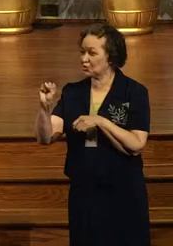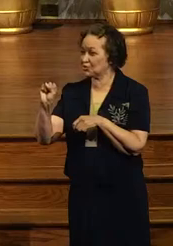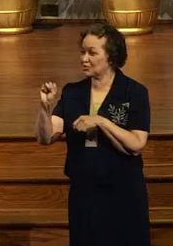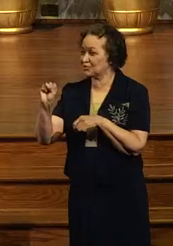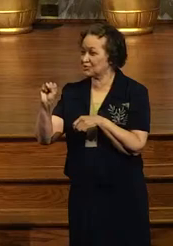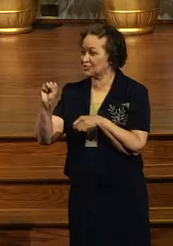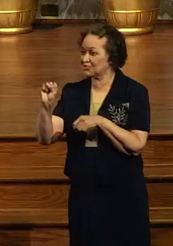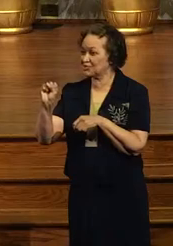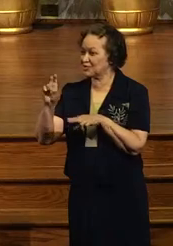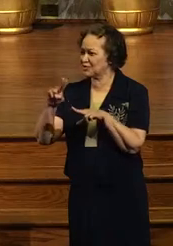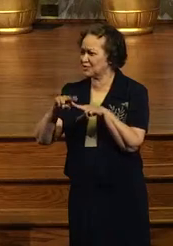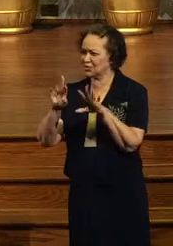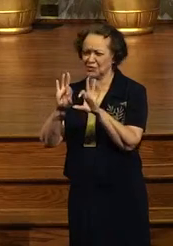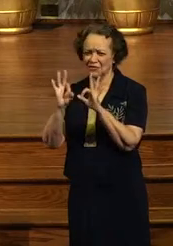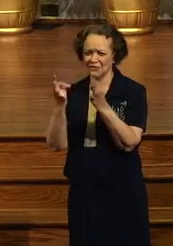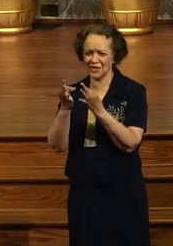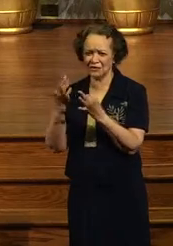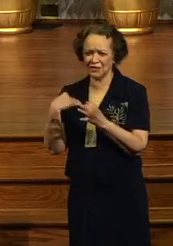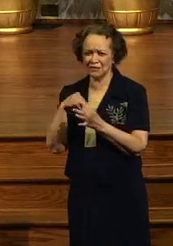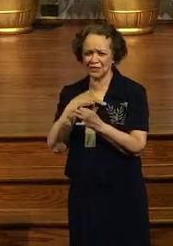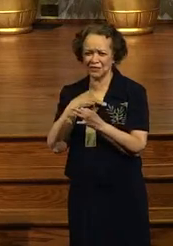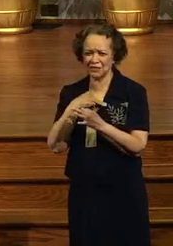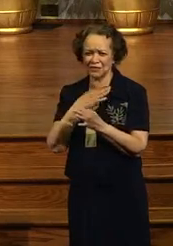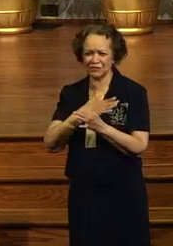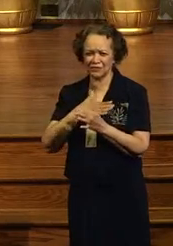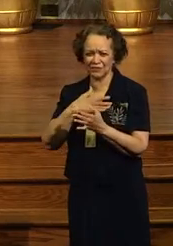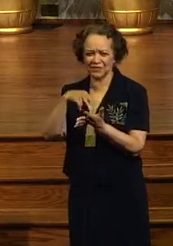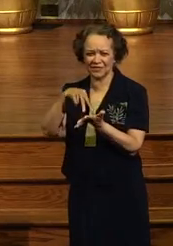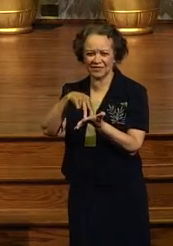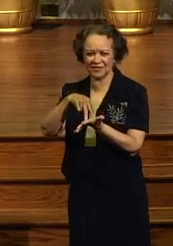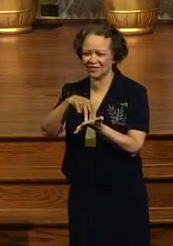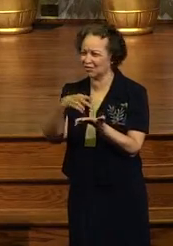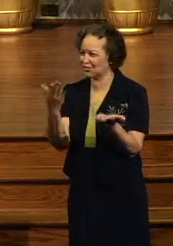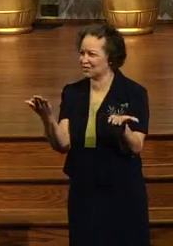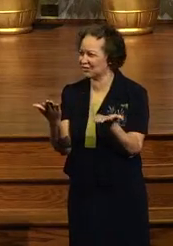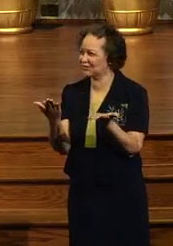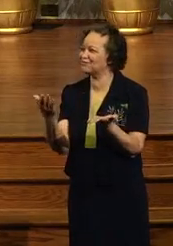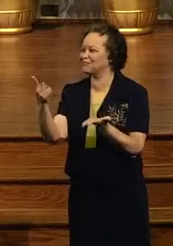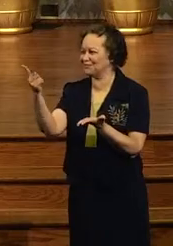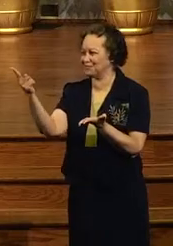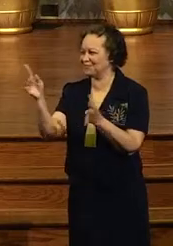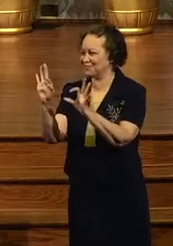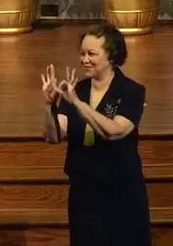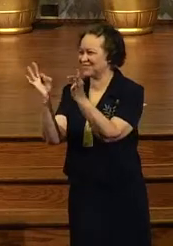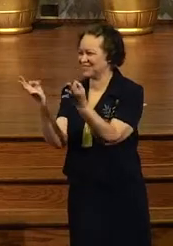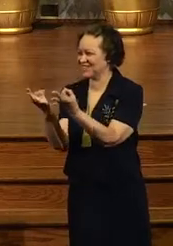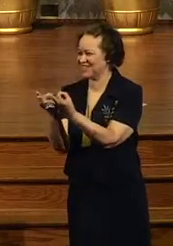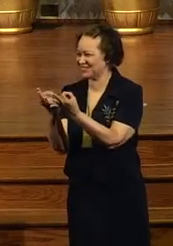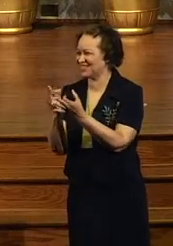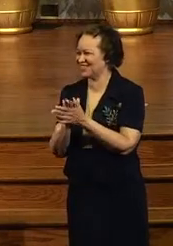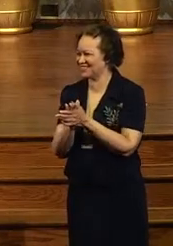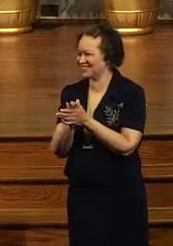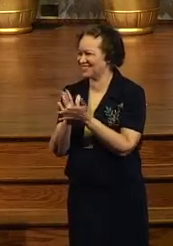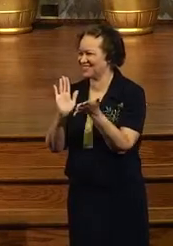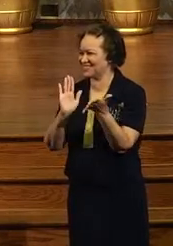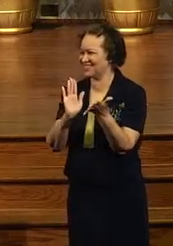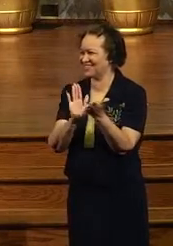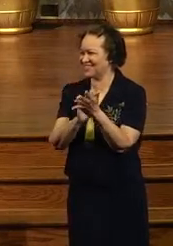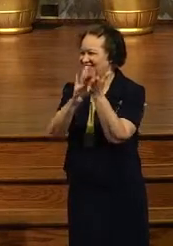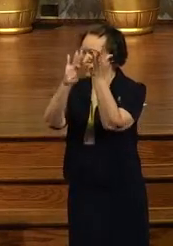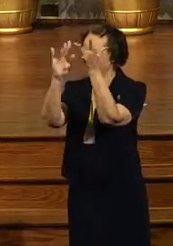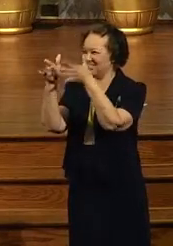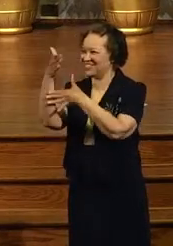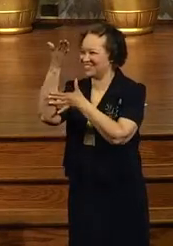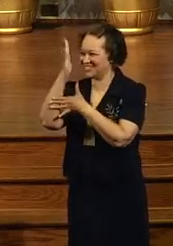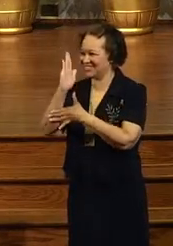Please stand, please stand. Is she here? Oh, there you are, there you are. Praise God. Come on, let's give